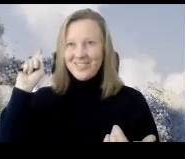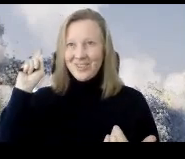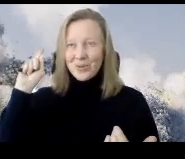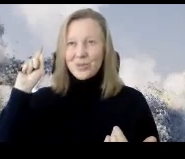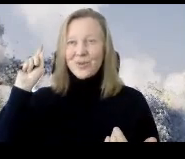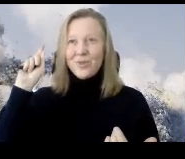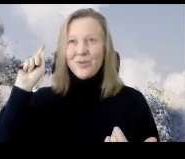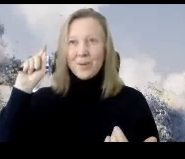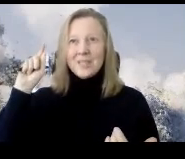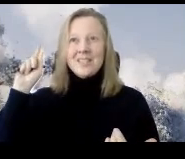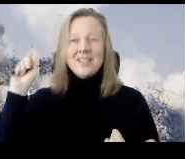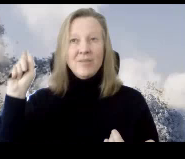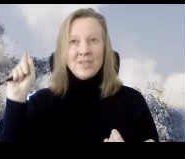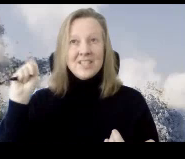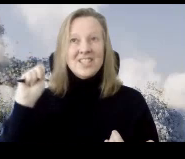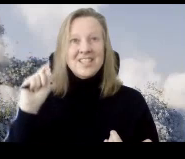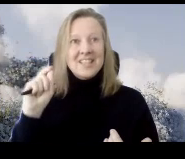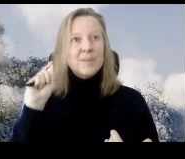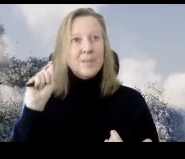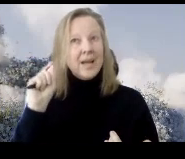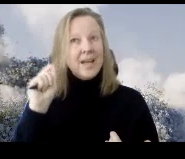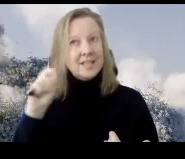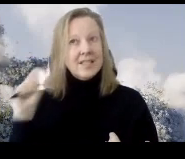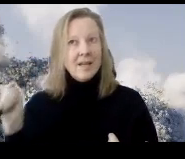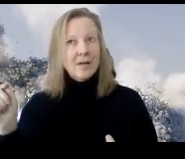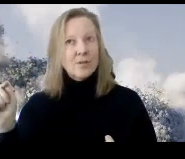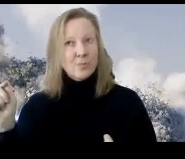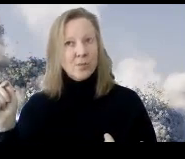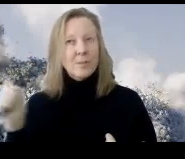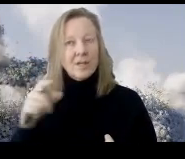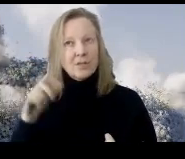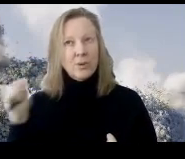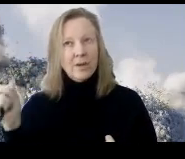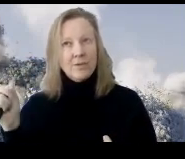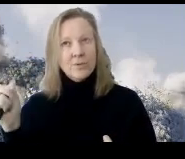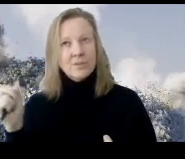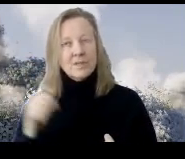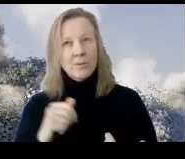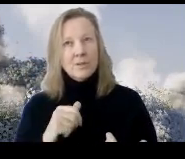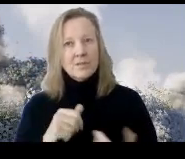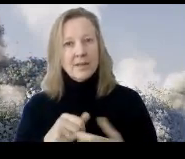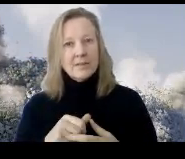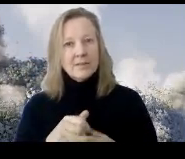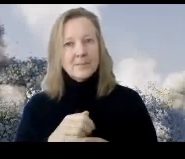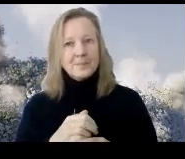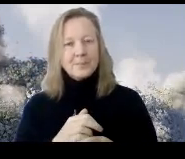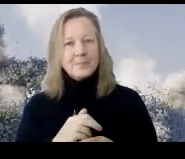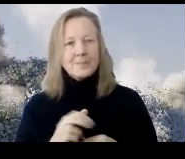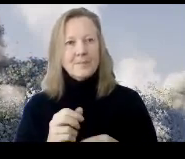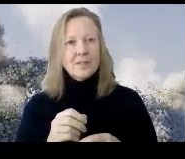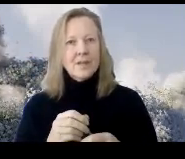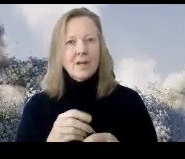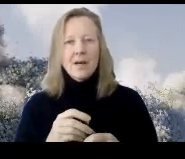the course for the pharmacists and physicians is about 8 to 10 hours per week because you have those synchronous classes.